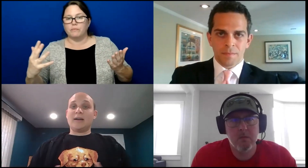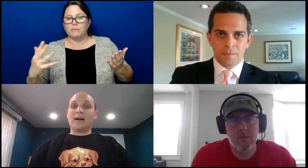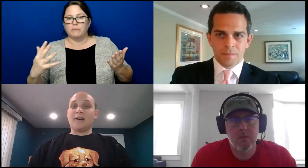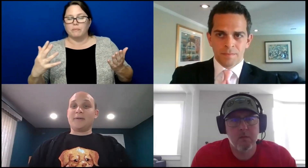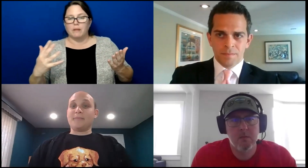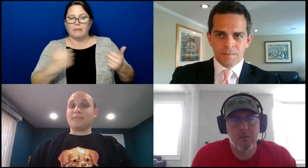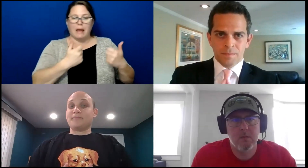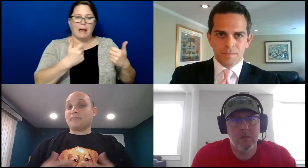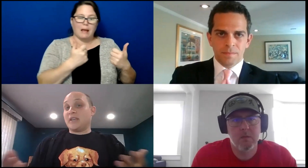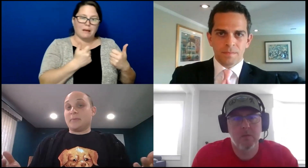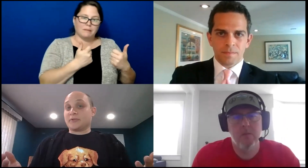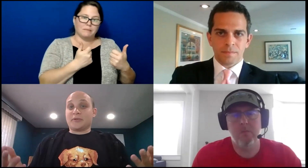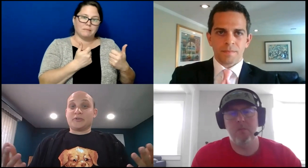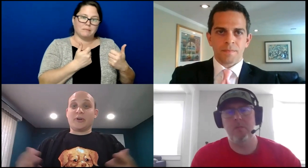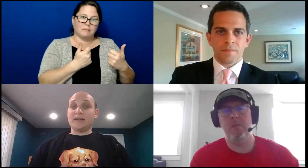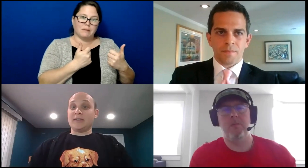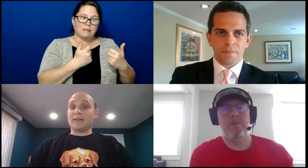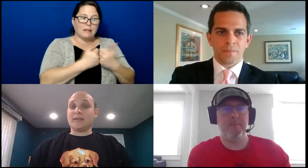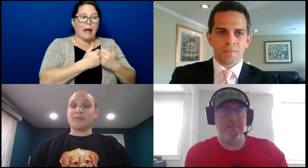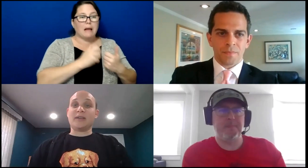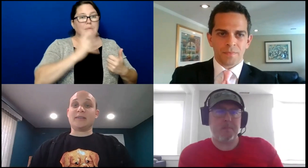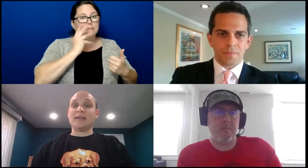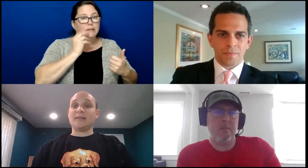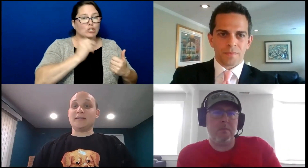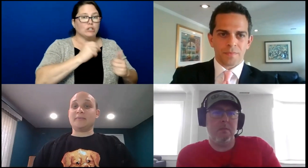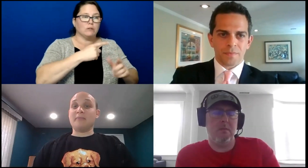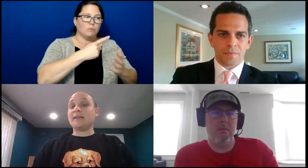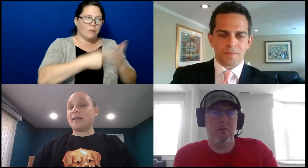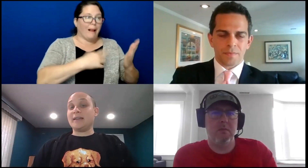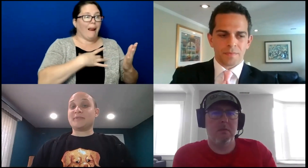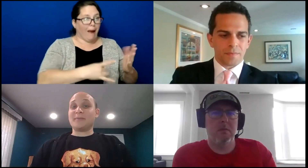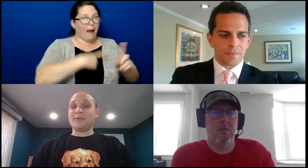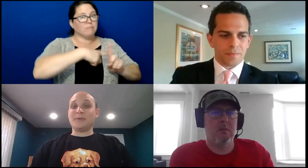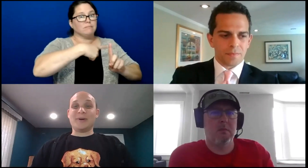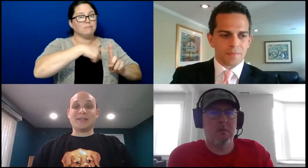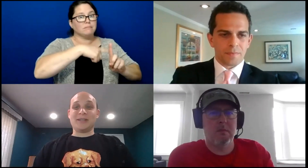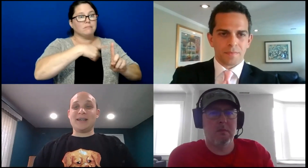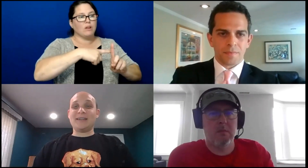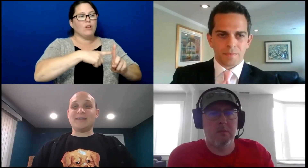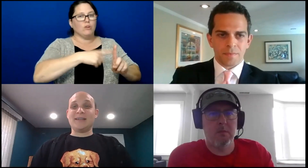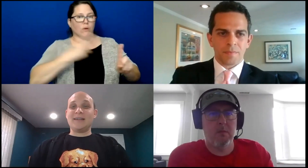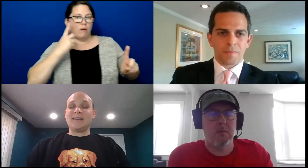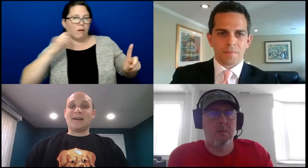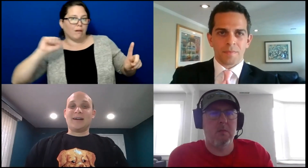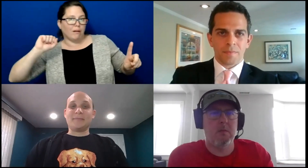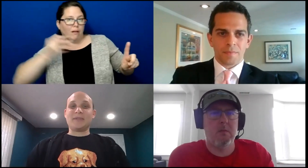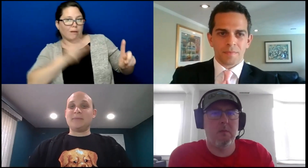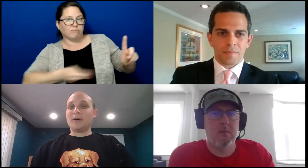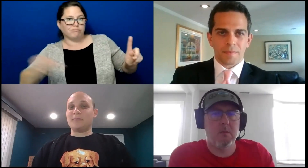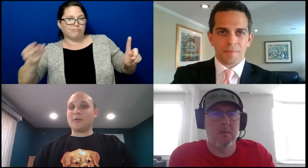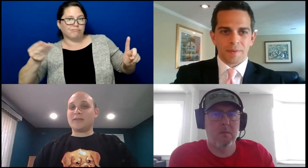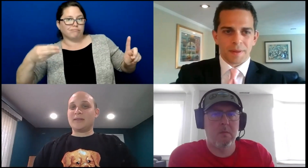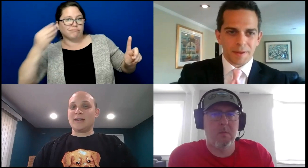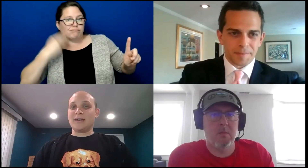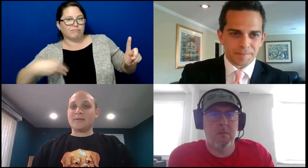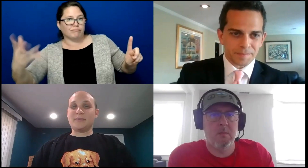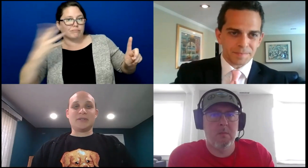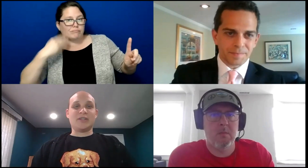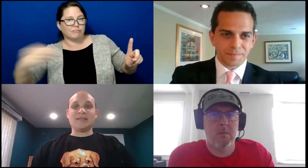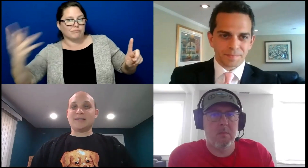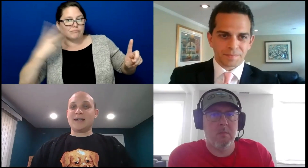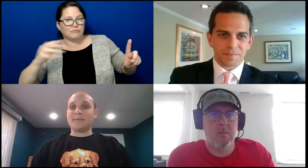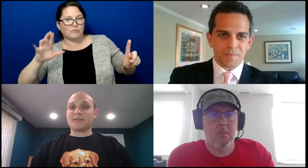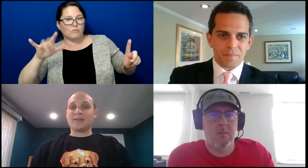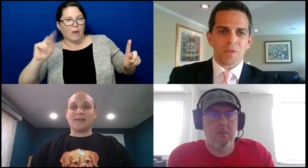games gamers are enjoying, and so that they can make games that people want to play and keep up with